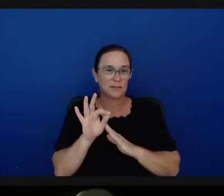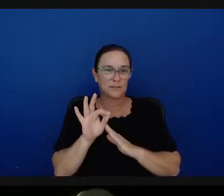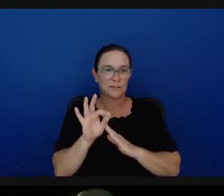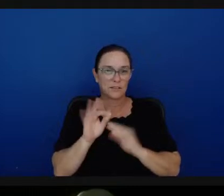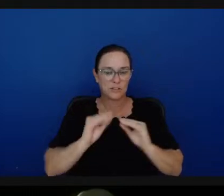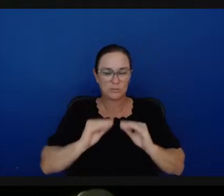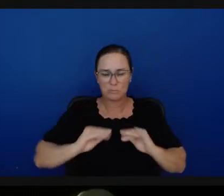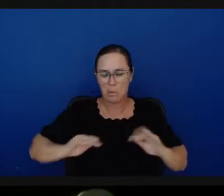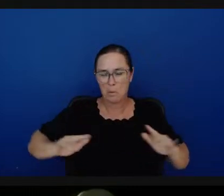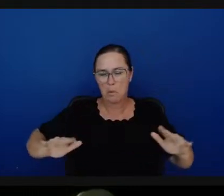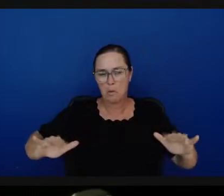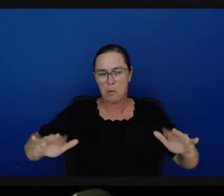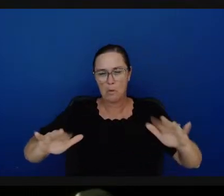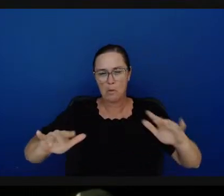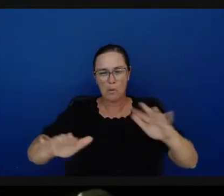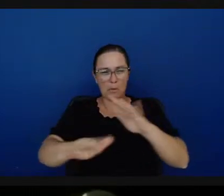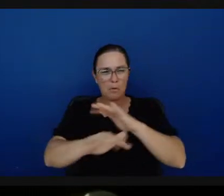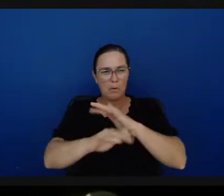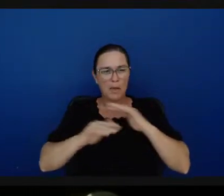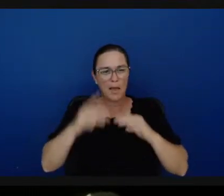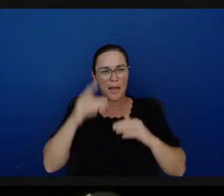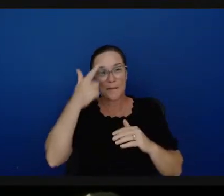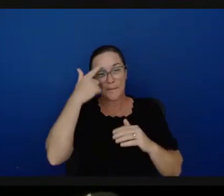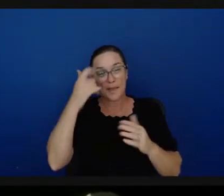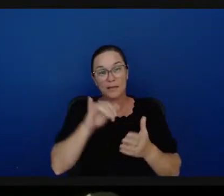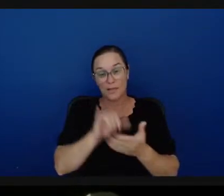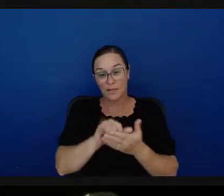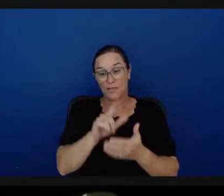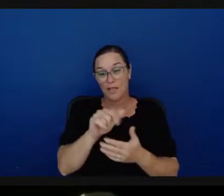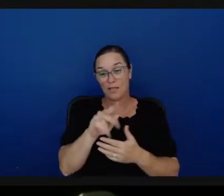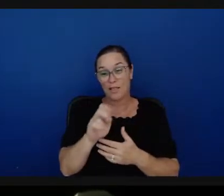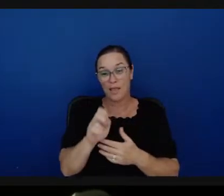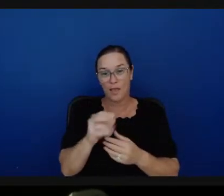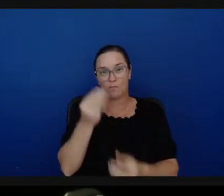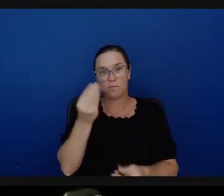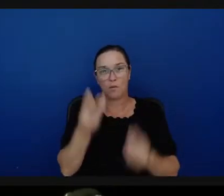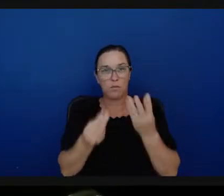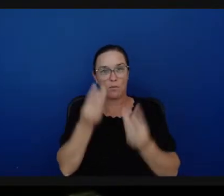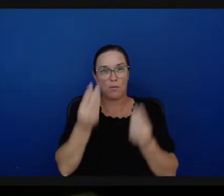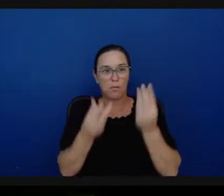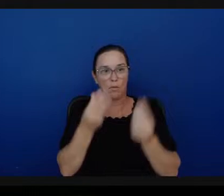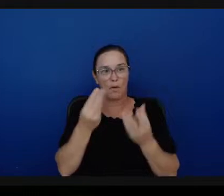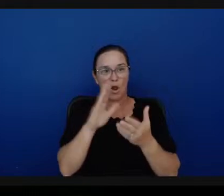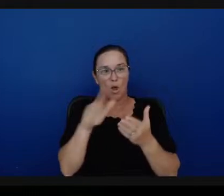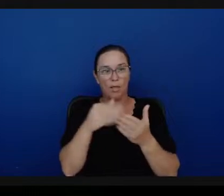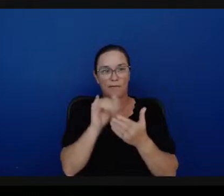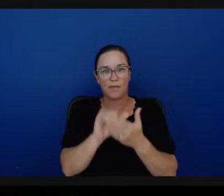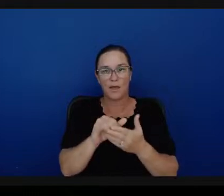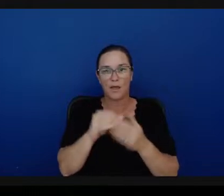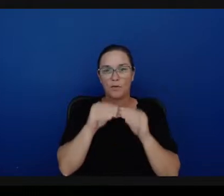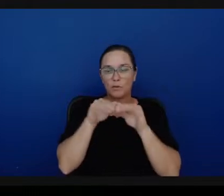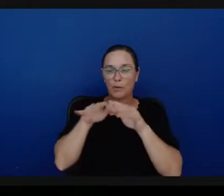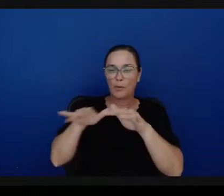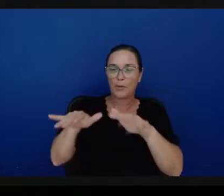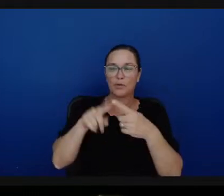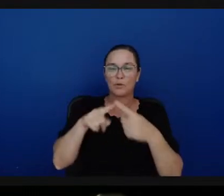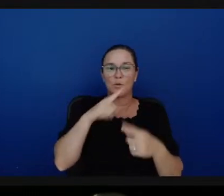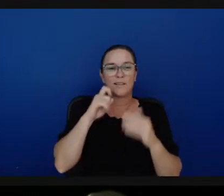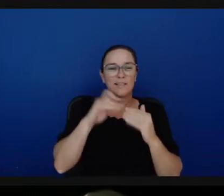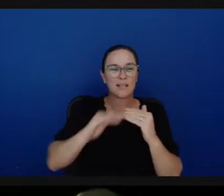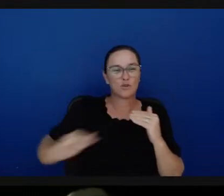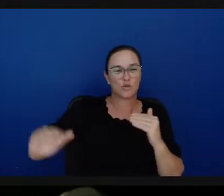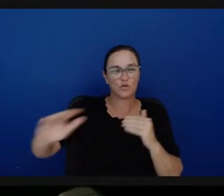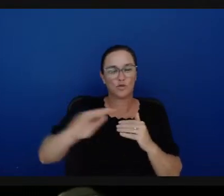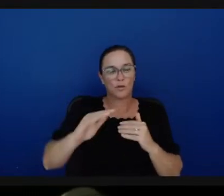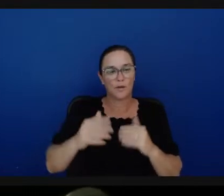fields of Pele's hair, because that lava lake was also bubbling and venting, and all that was blowing into the desert, right? And much of the time the desert trail was closed